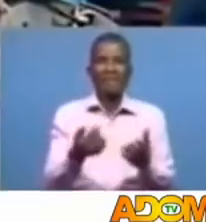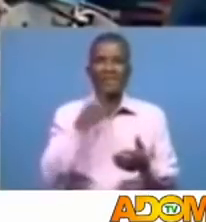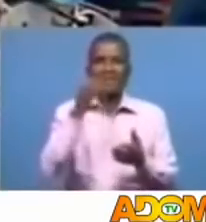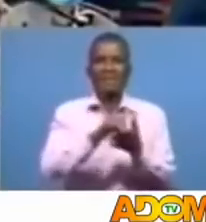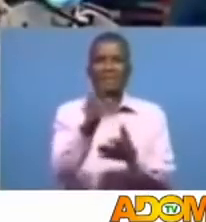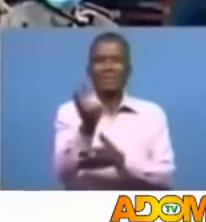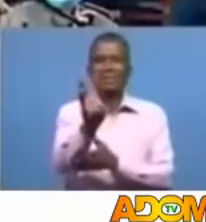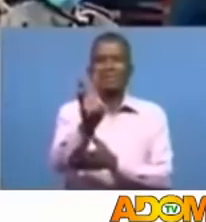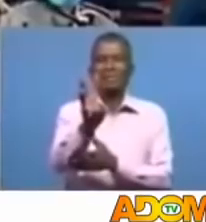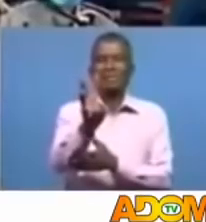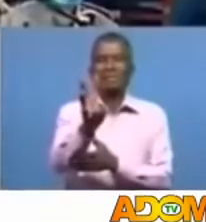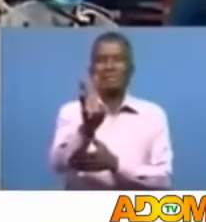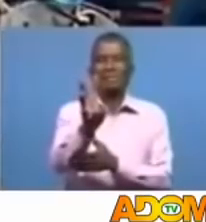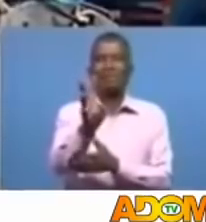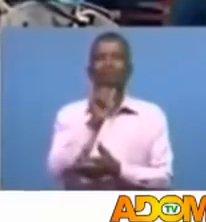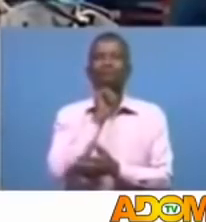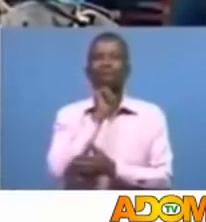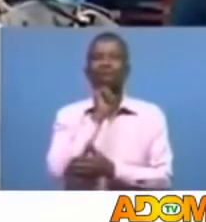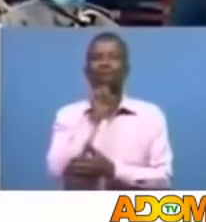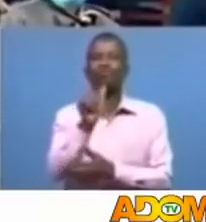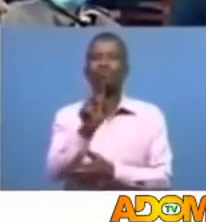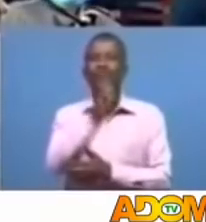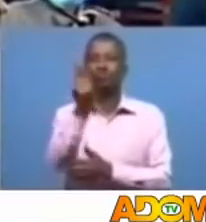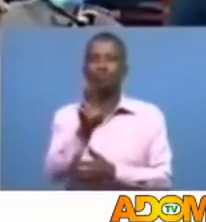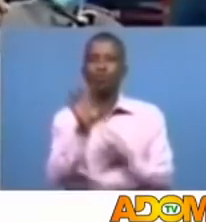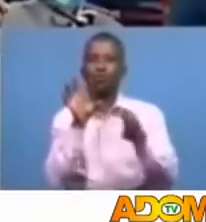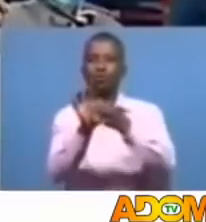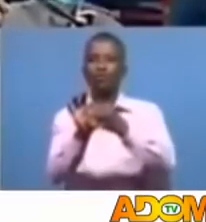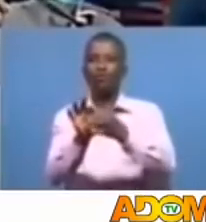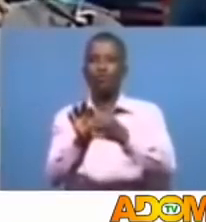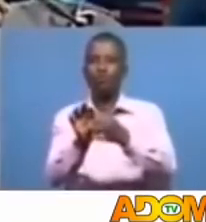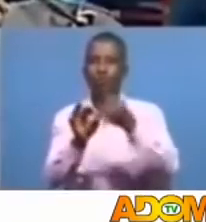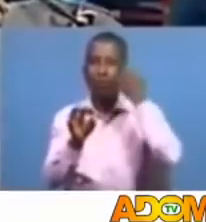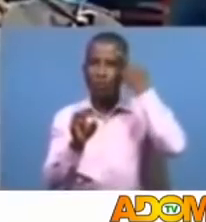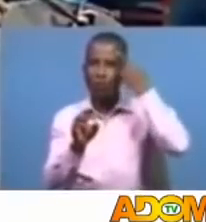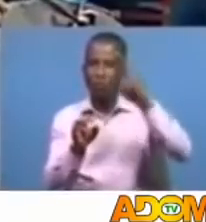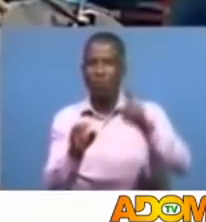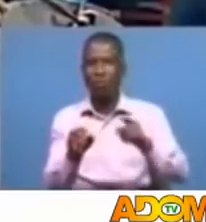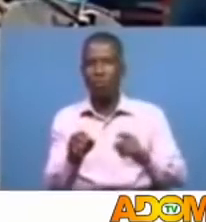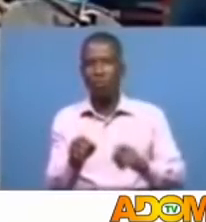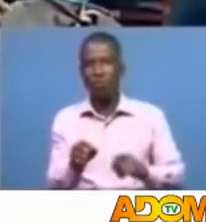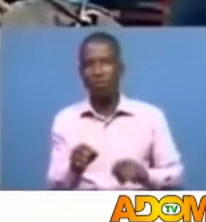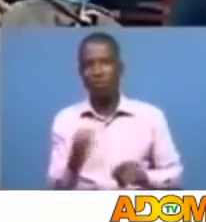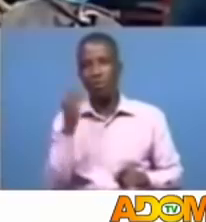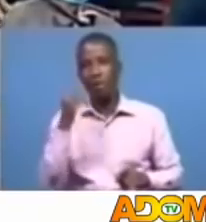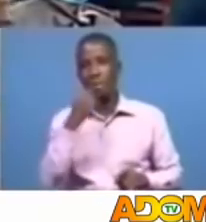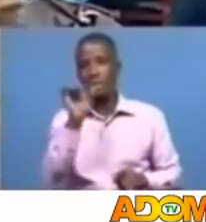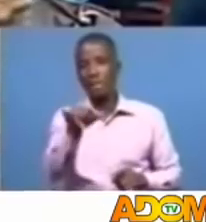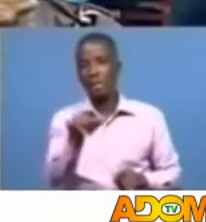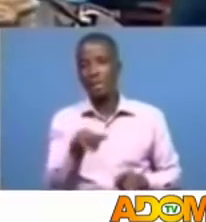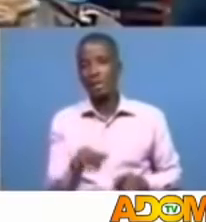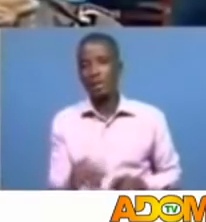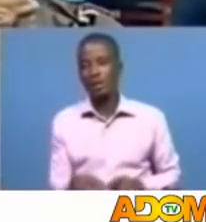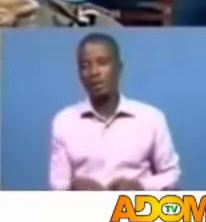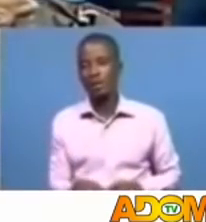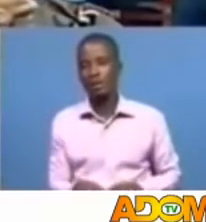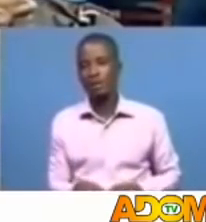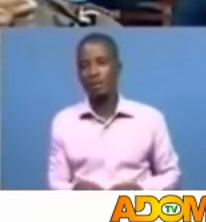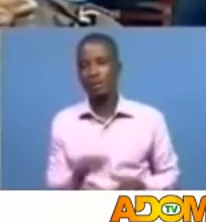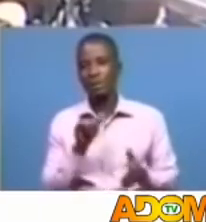Section 26 is not applicable in view of Order 38? That is our